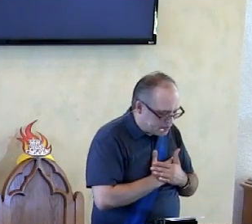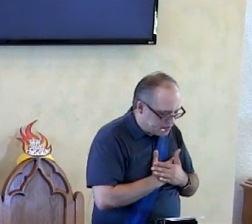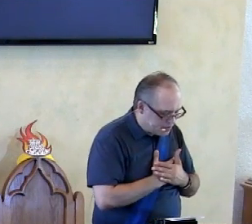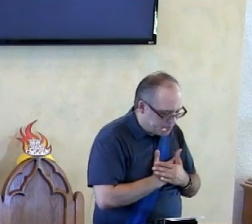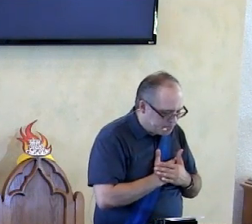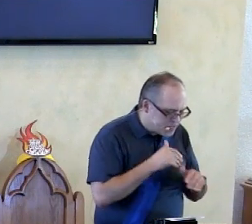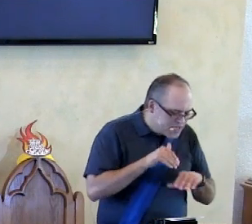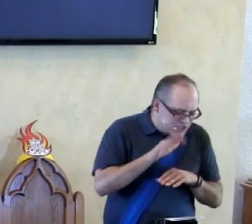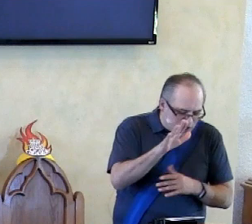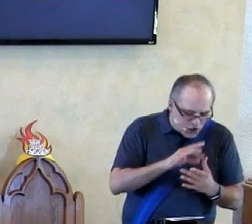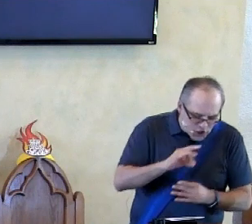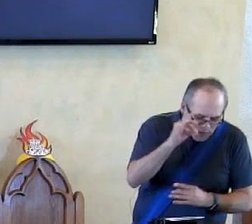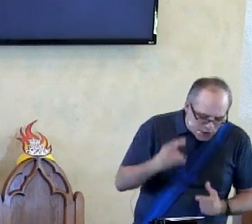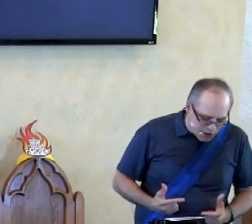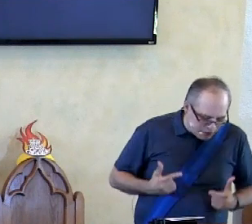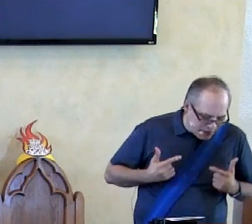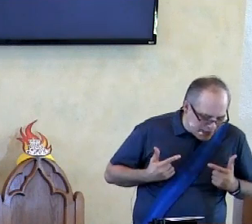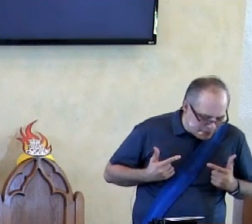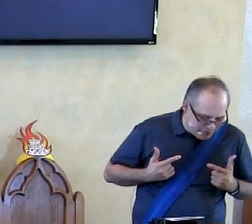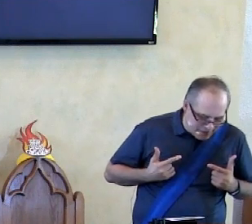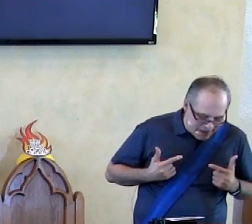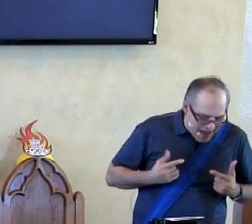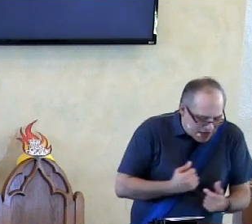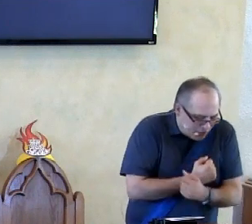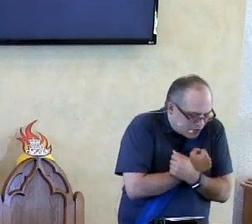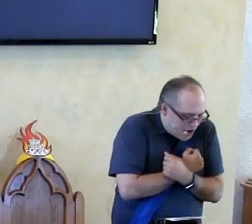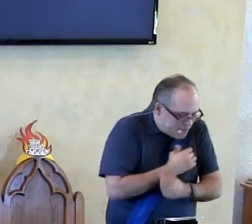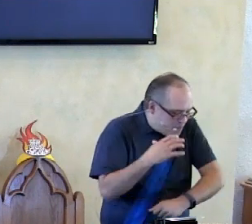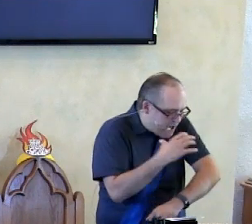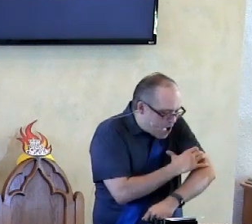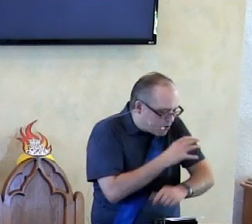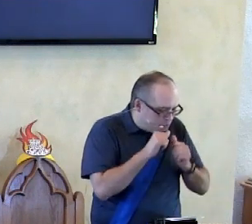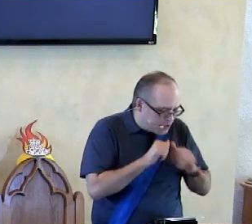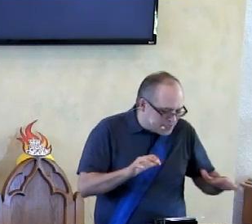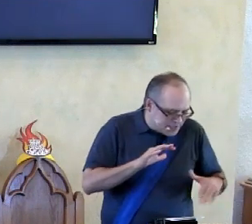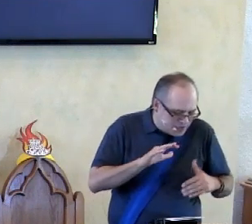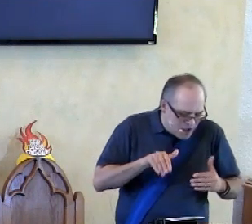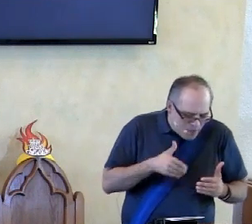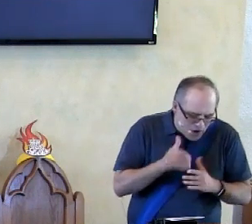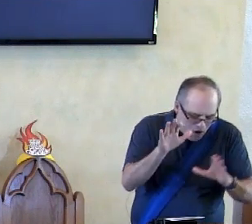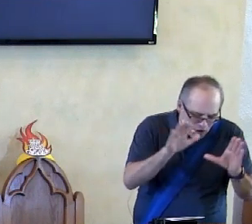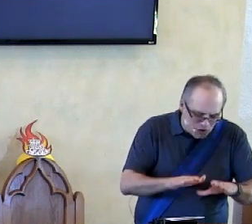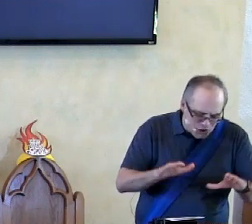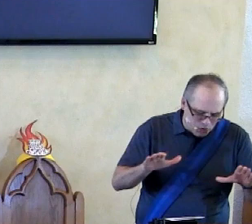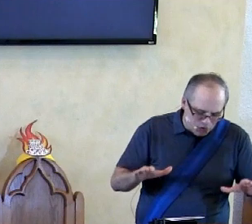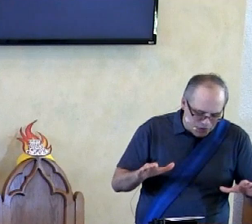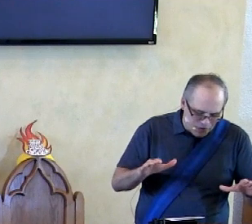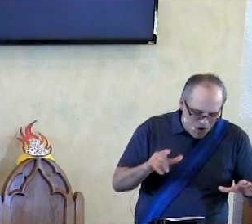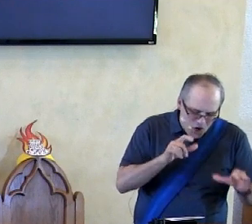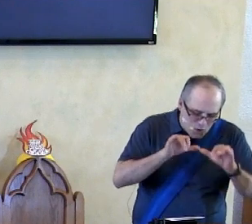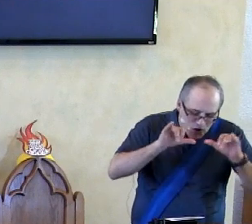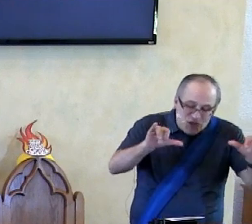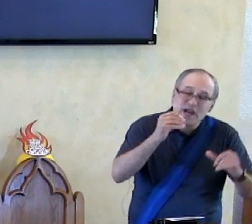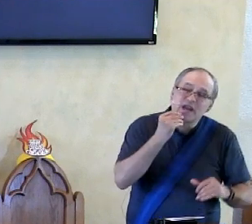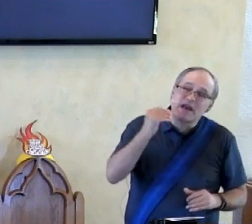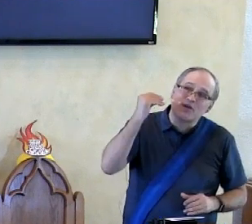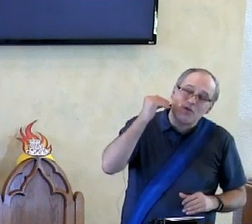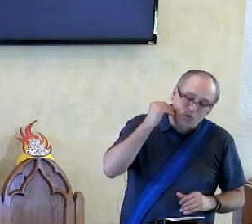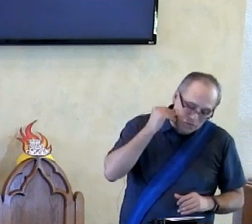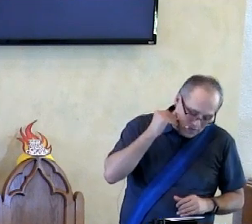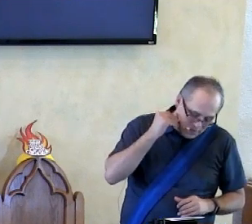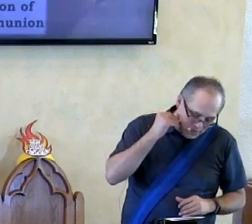Sabbath, send your spirit of life and of love, power, and blessing upon all your children who are staying